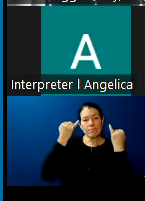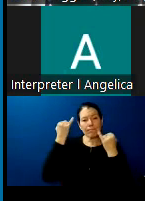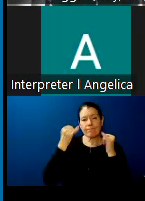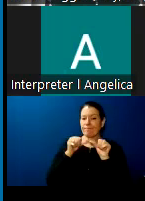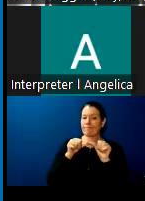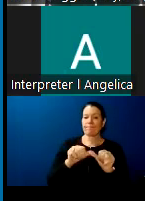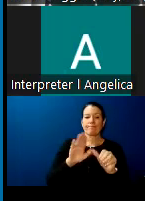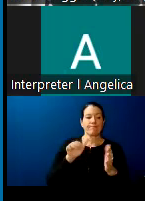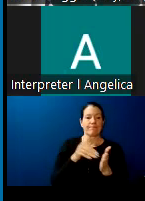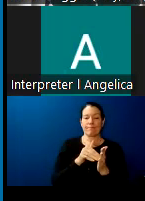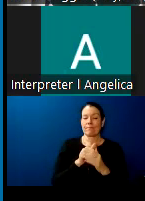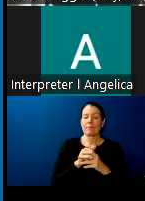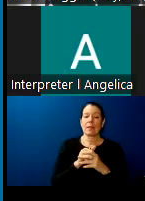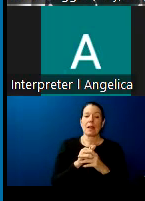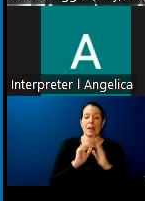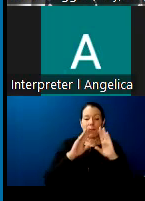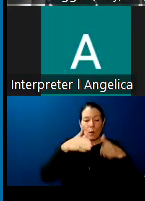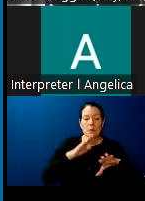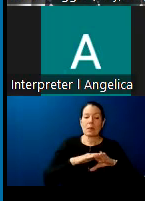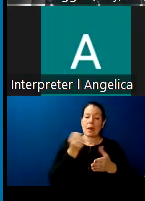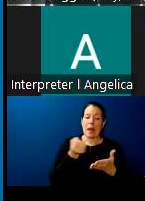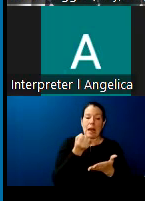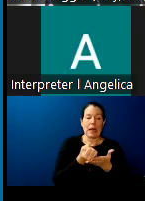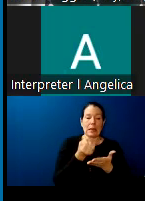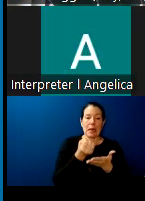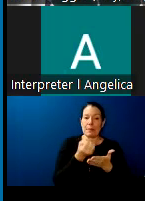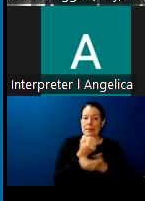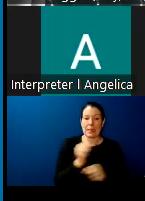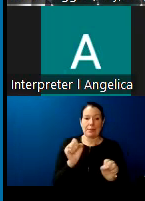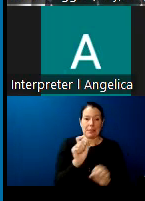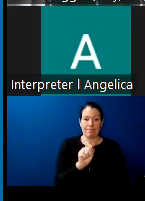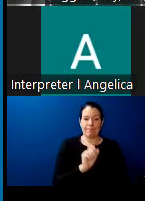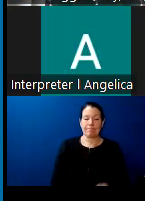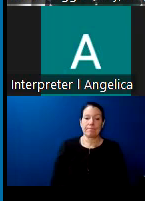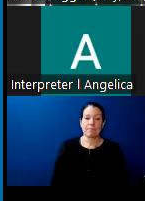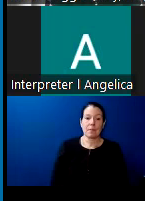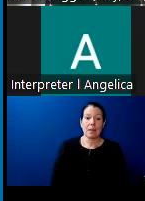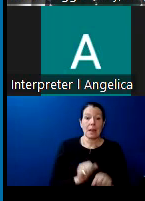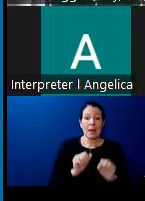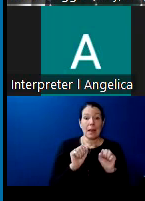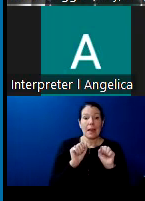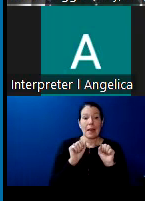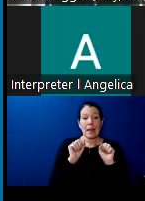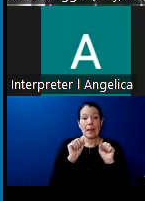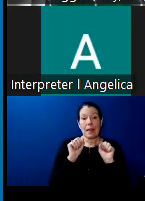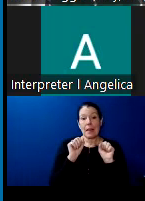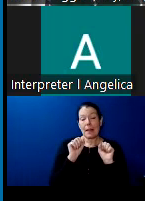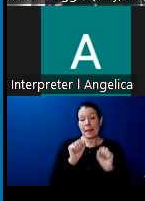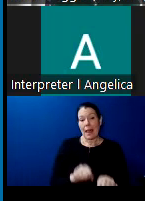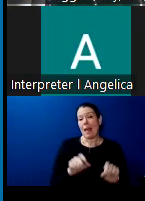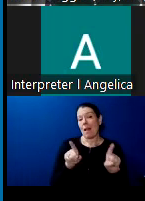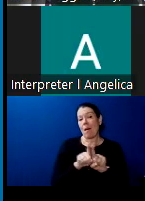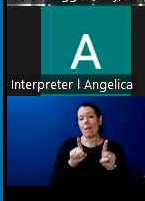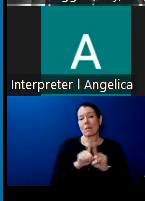just centering economic safety in that conversation. And this can, of course, also